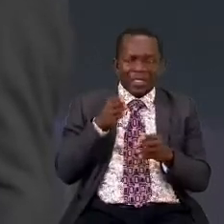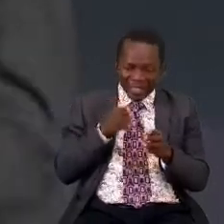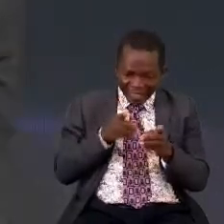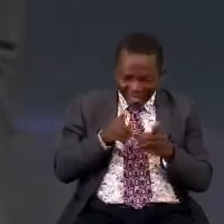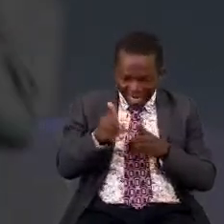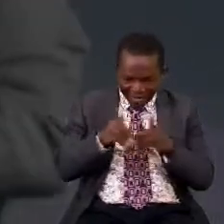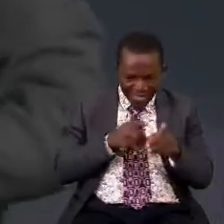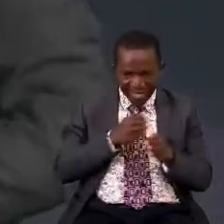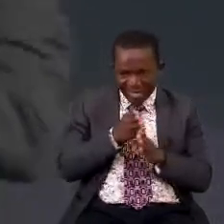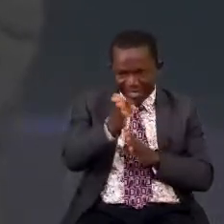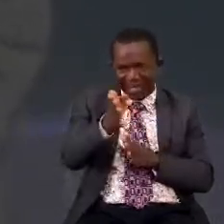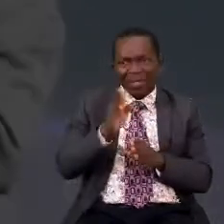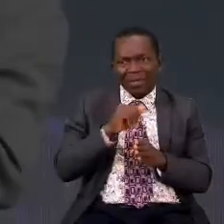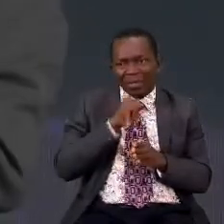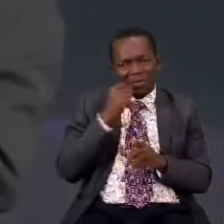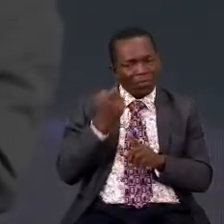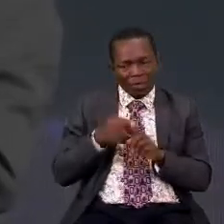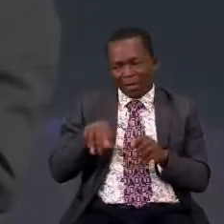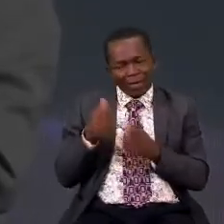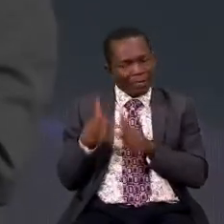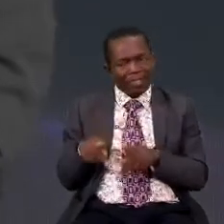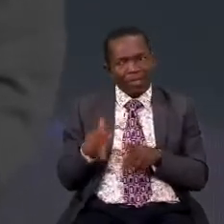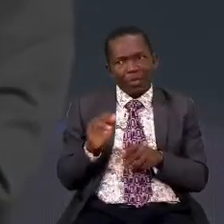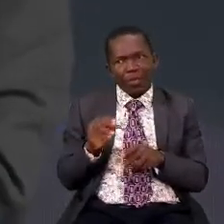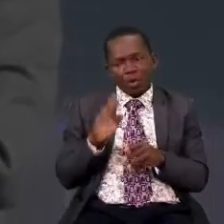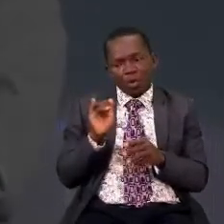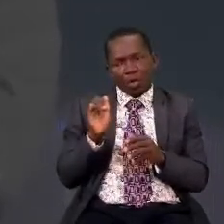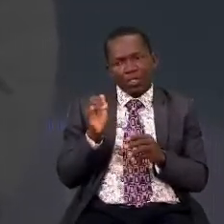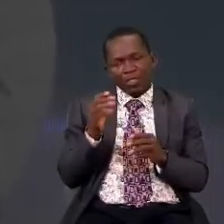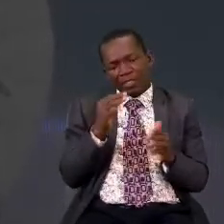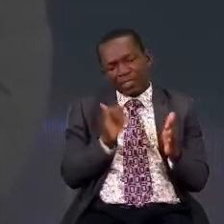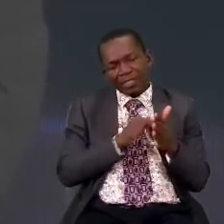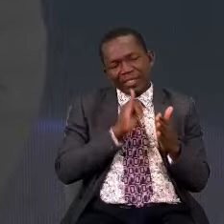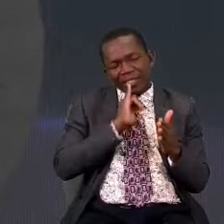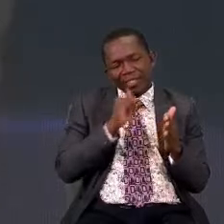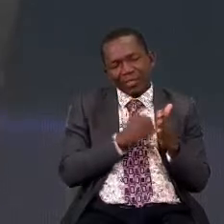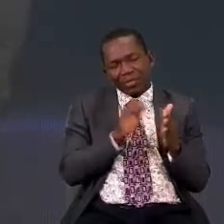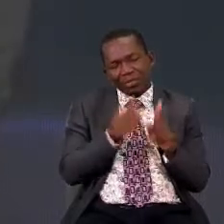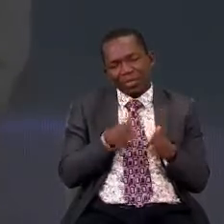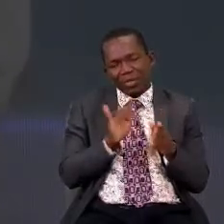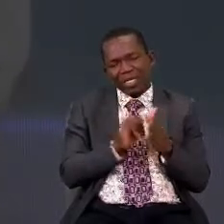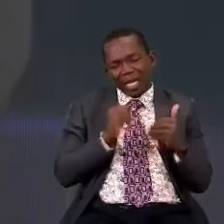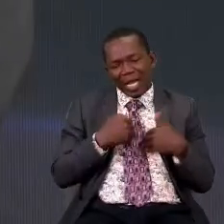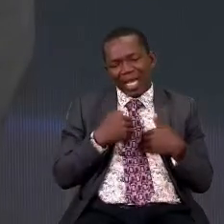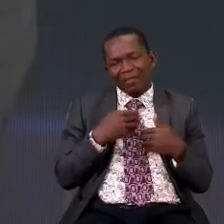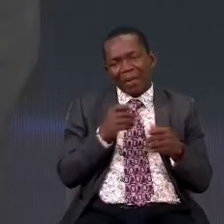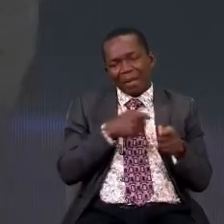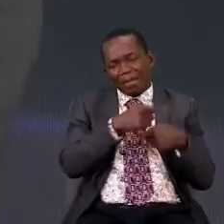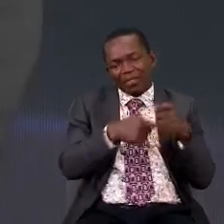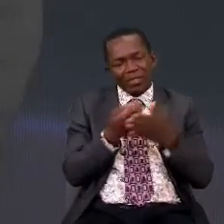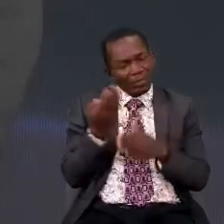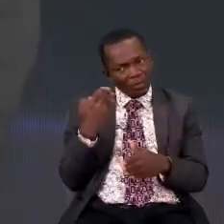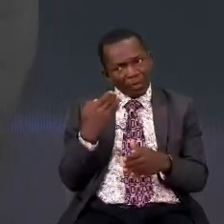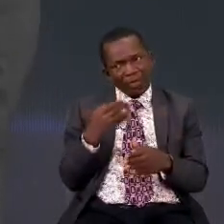talk to me? Tell me. The Lord said, no. Go to the city and be in suspense and